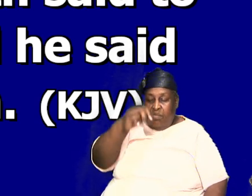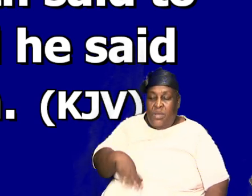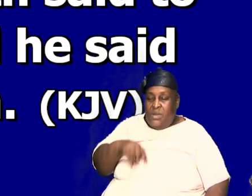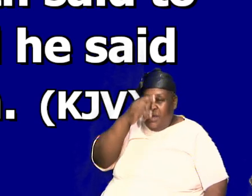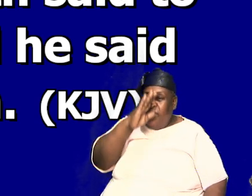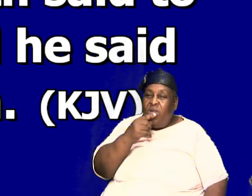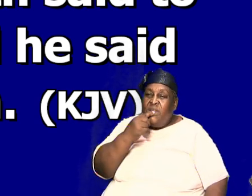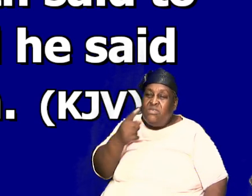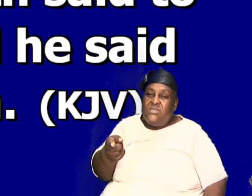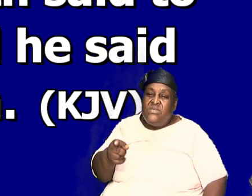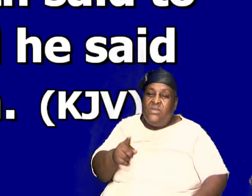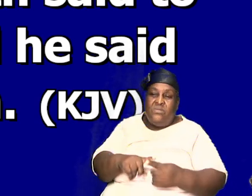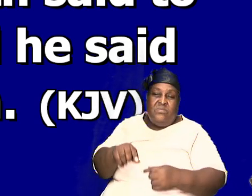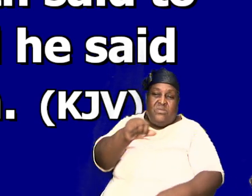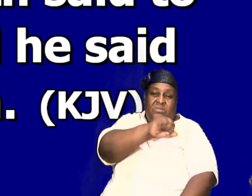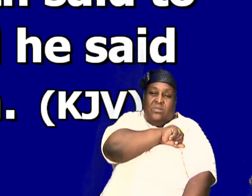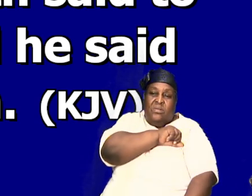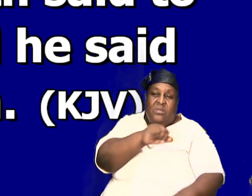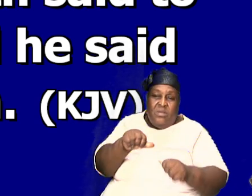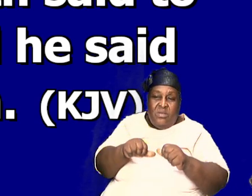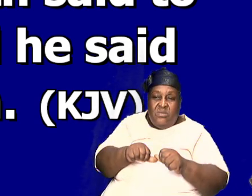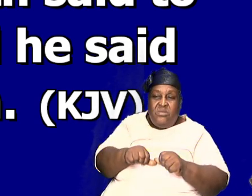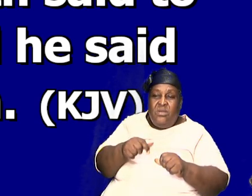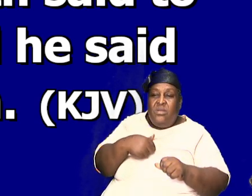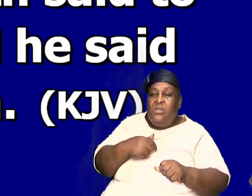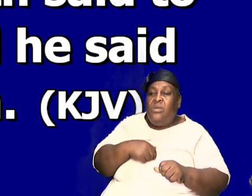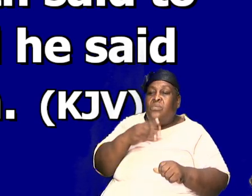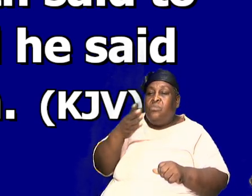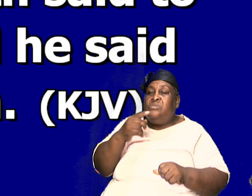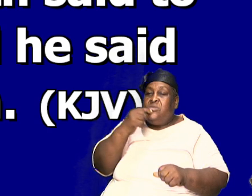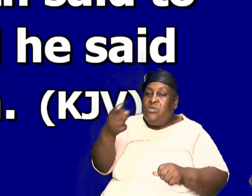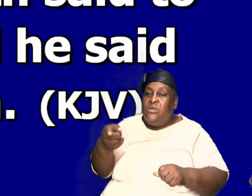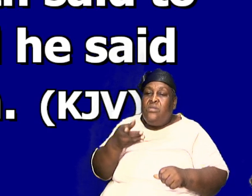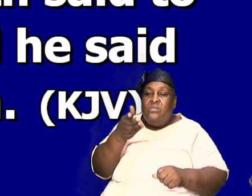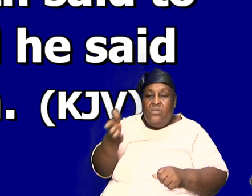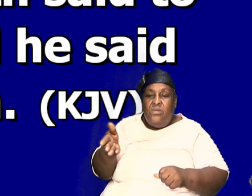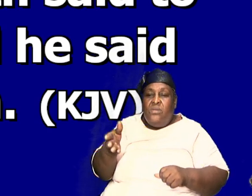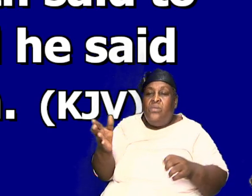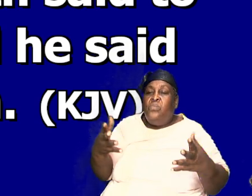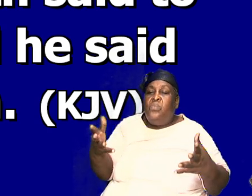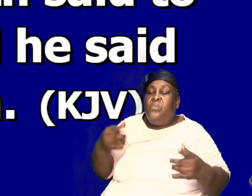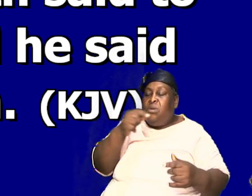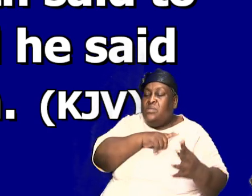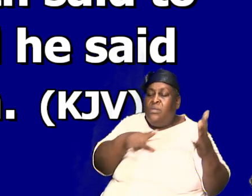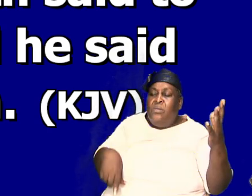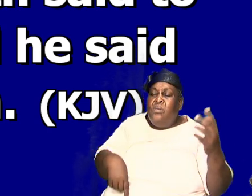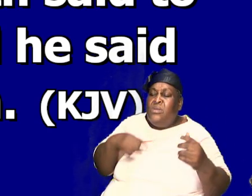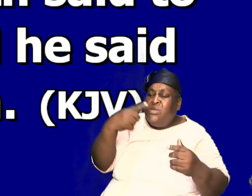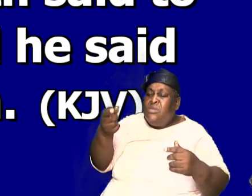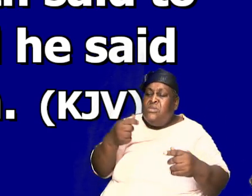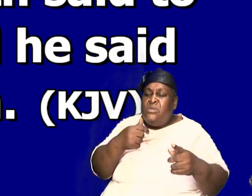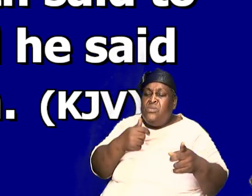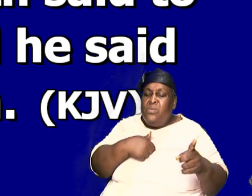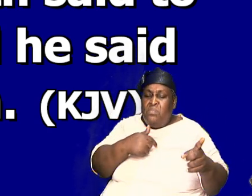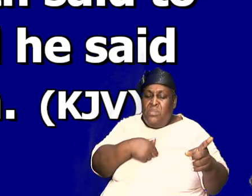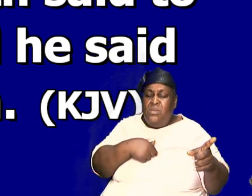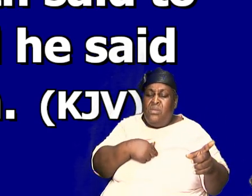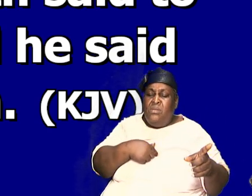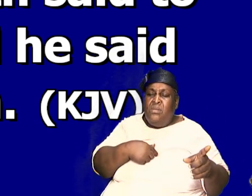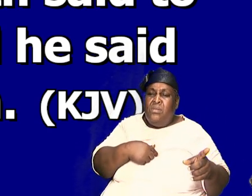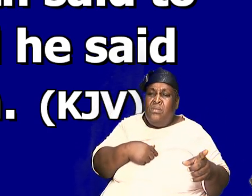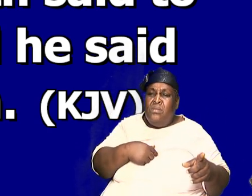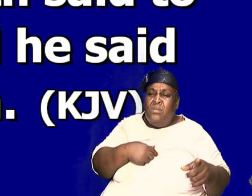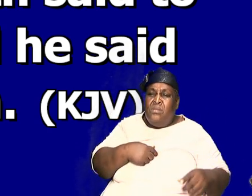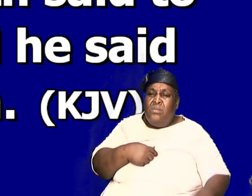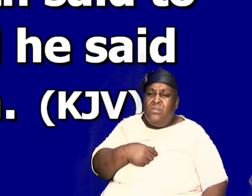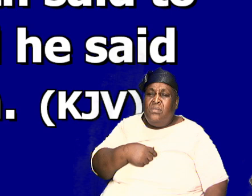said unto Saul, hear, and I will tell thee what the Lord has said to me this night. And he said unto